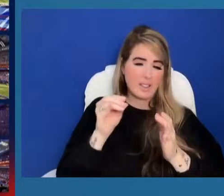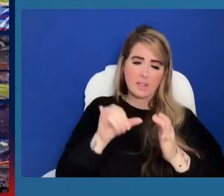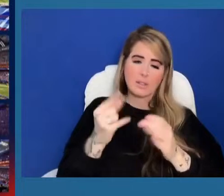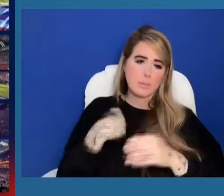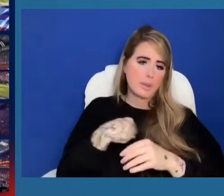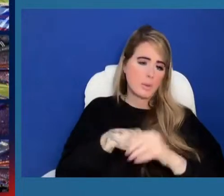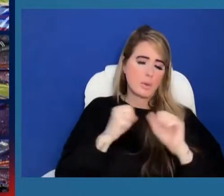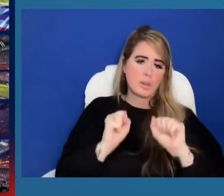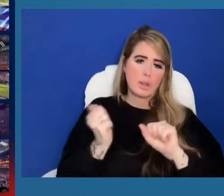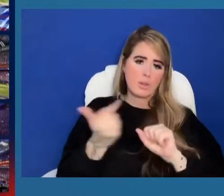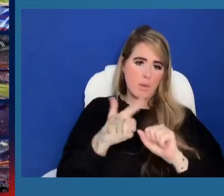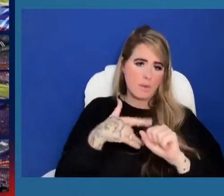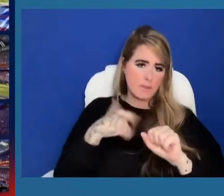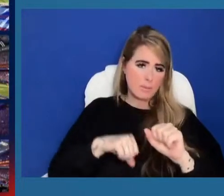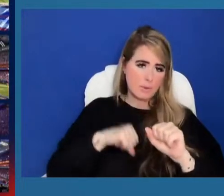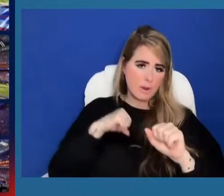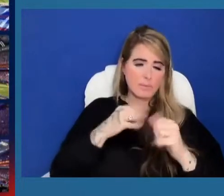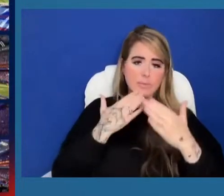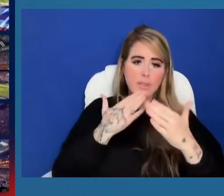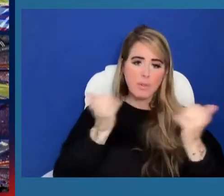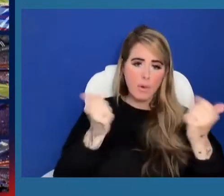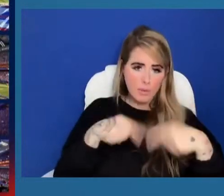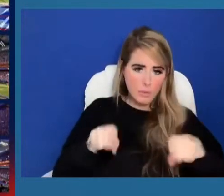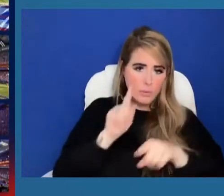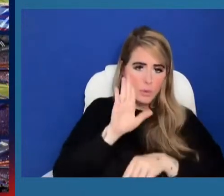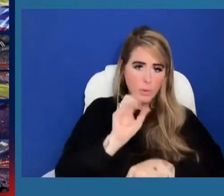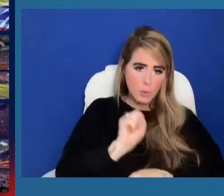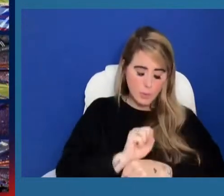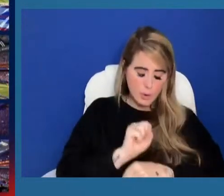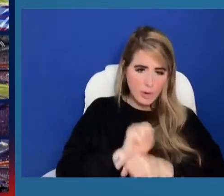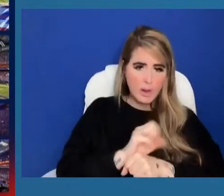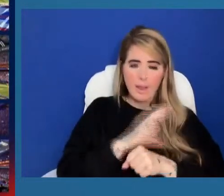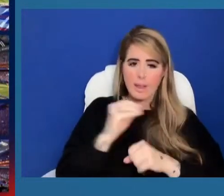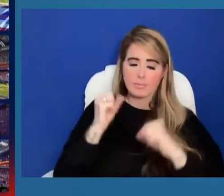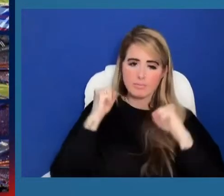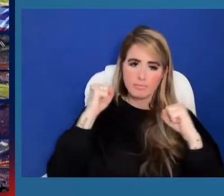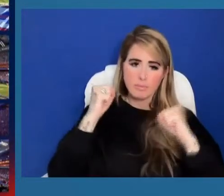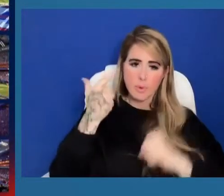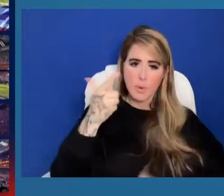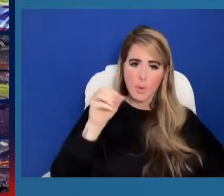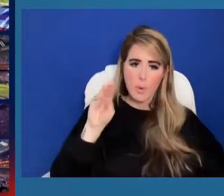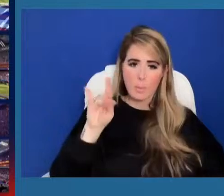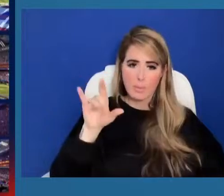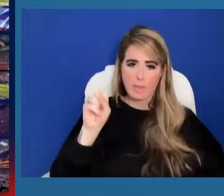be proud of. So thank you all for the work that you've done, and go Bills. Thank you all.